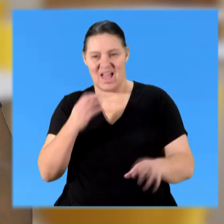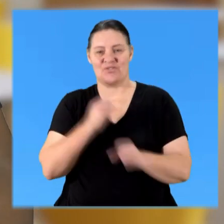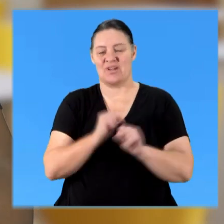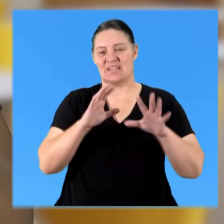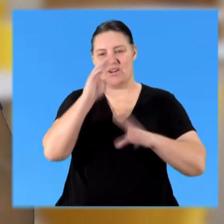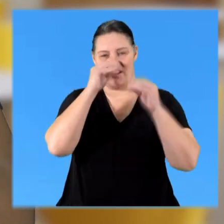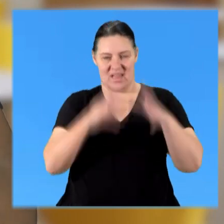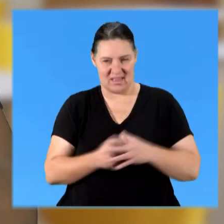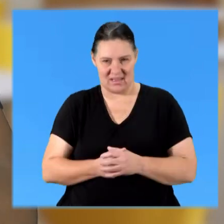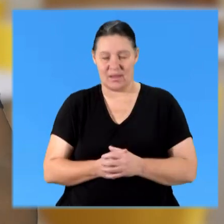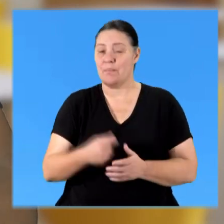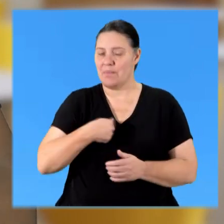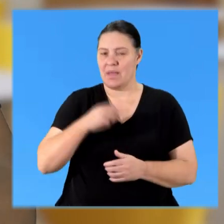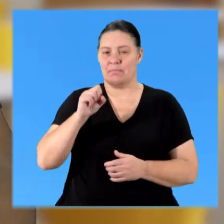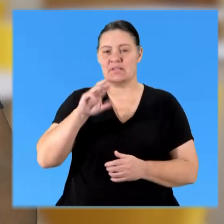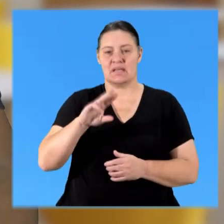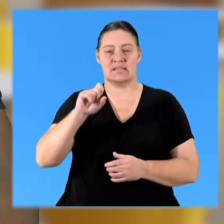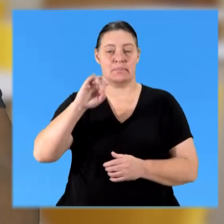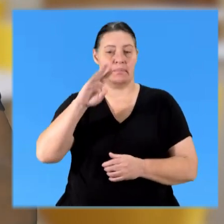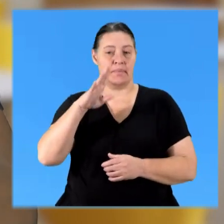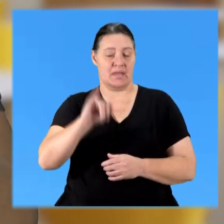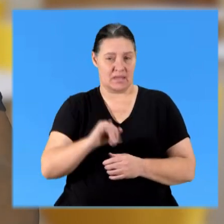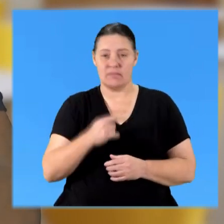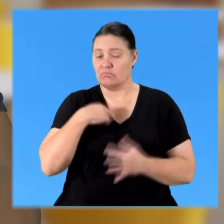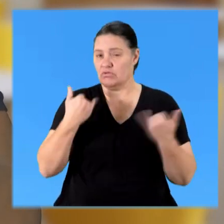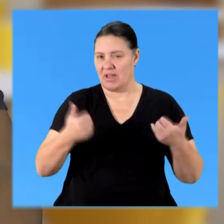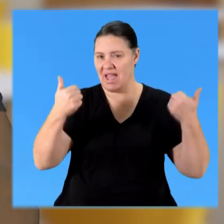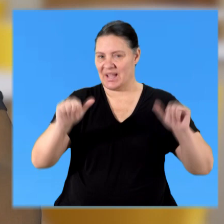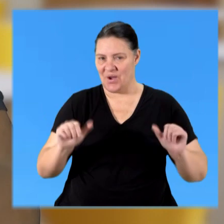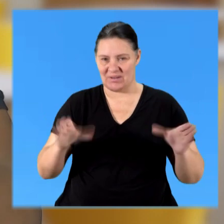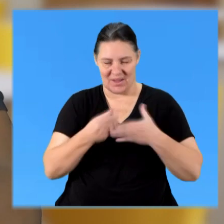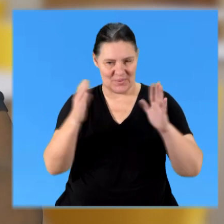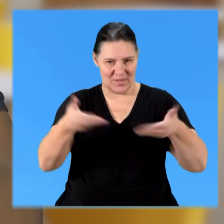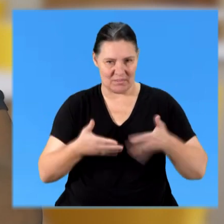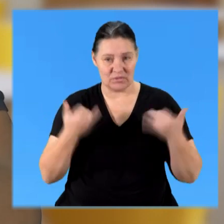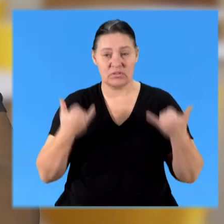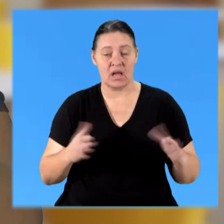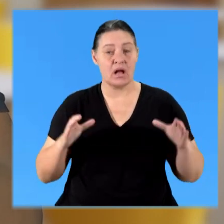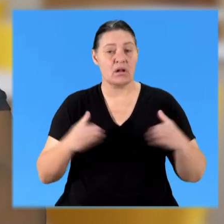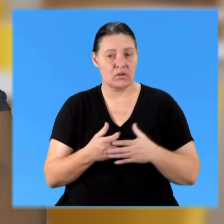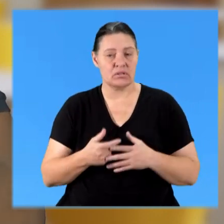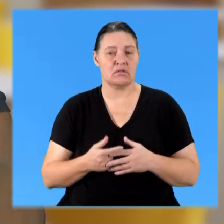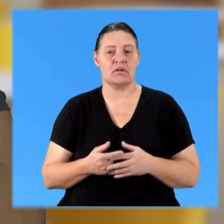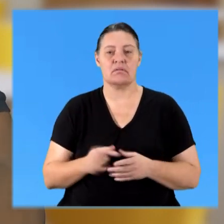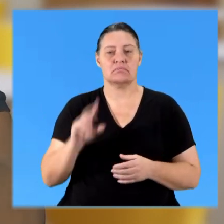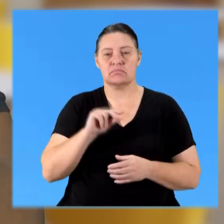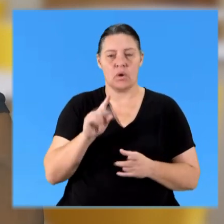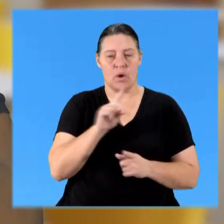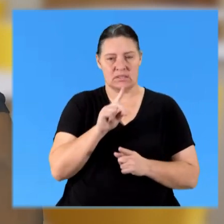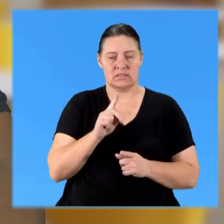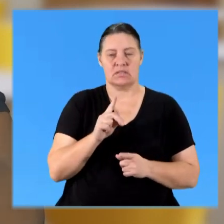Greetings, Cretan learners. My name is Mr. Simbi and welcome to today's accounting class. In today's class, I'm going to be